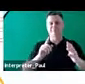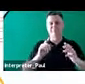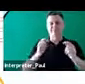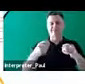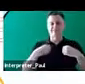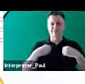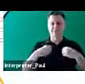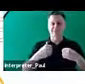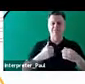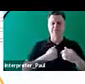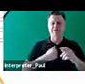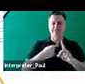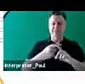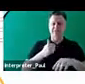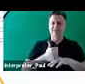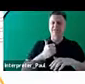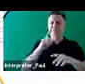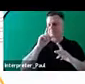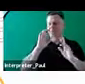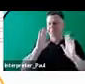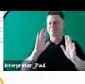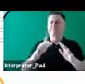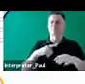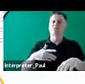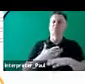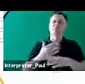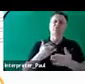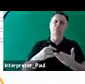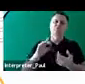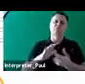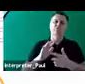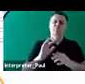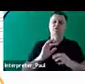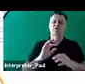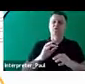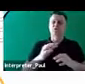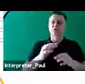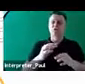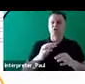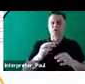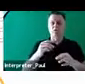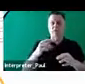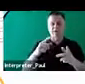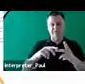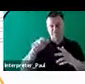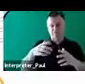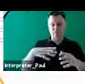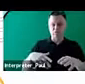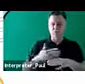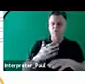my class and the work that I've done here. So work is so important and nobody, as we all know, should be excluded from that.